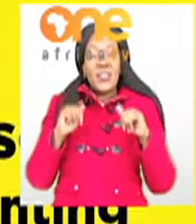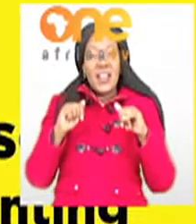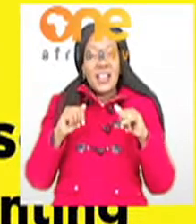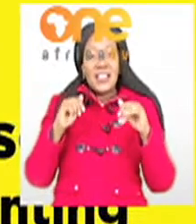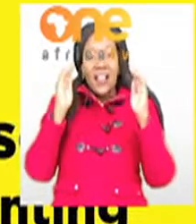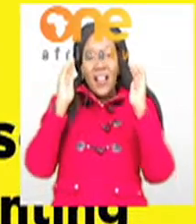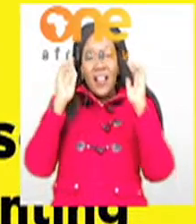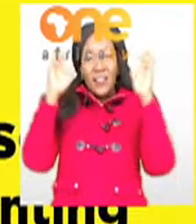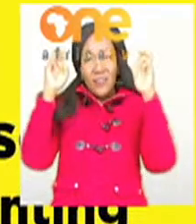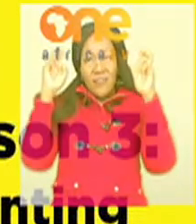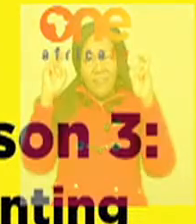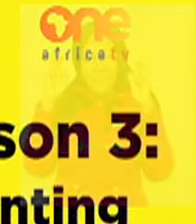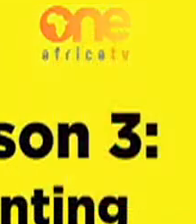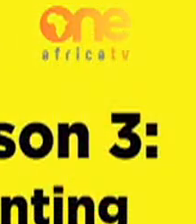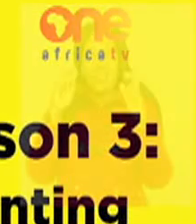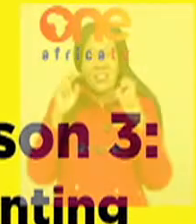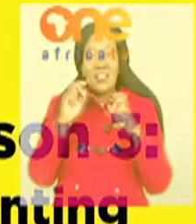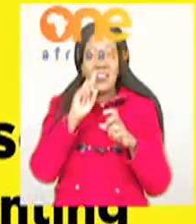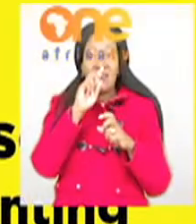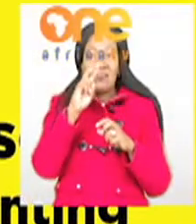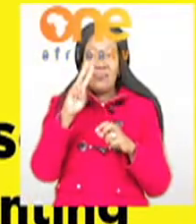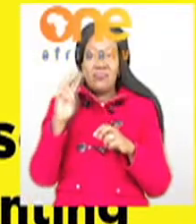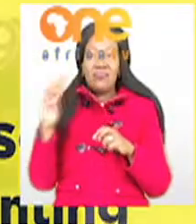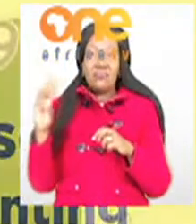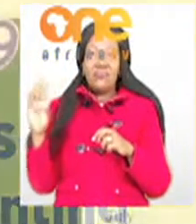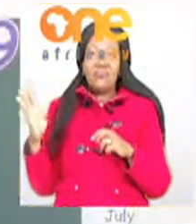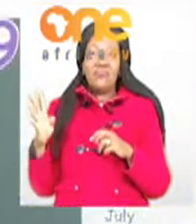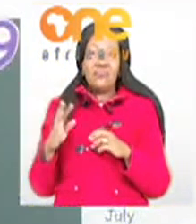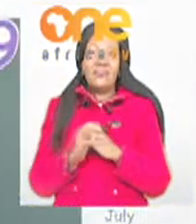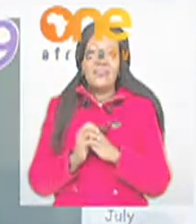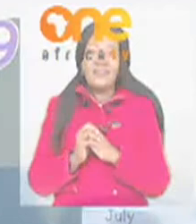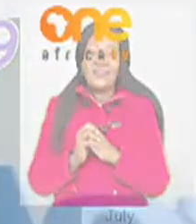Today's lesson is counting.